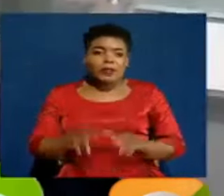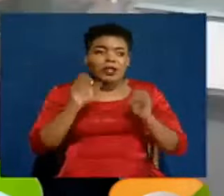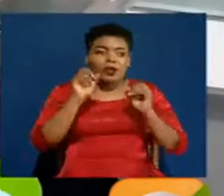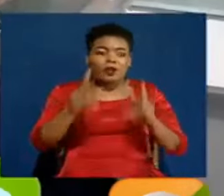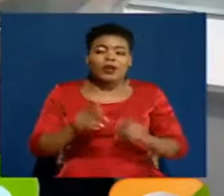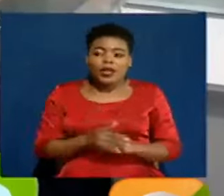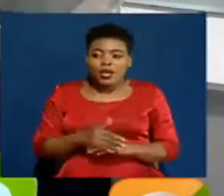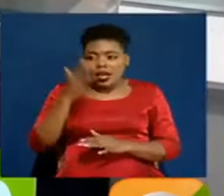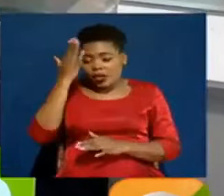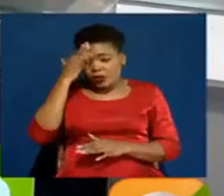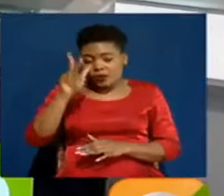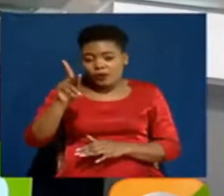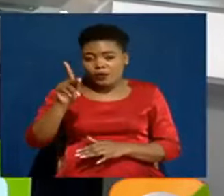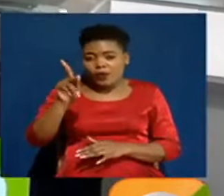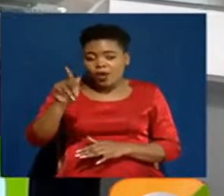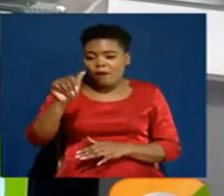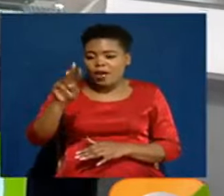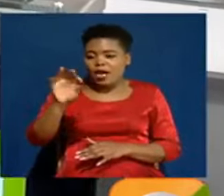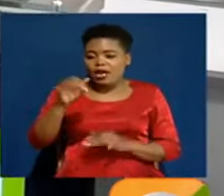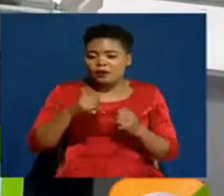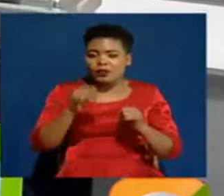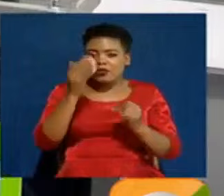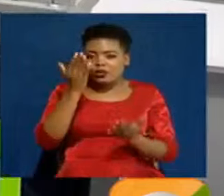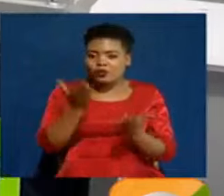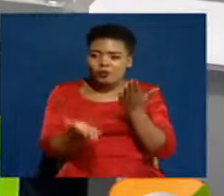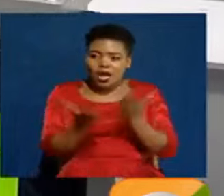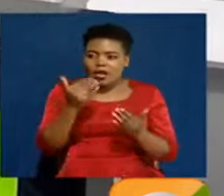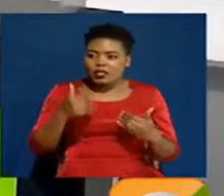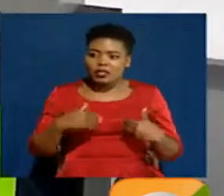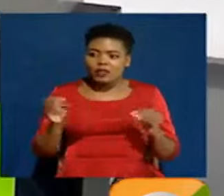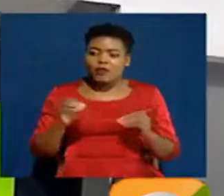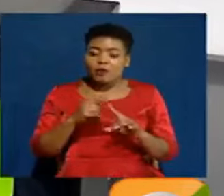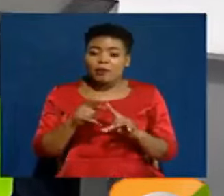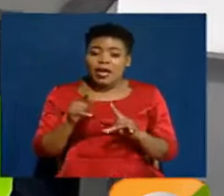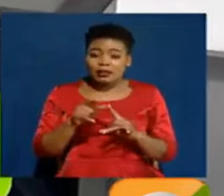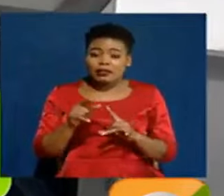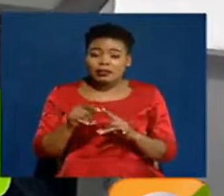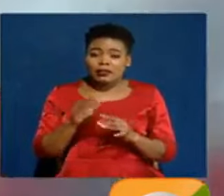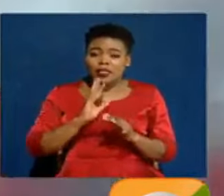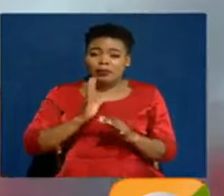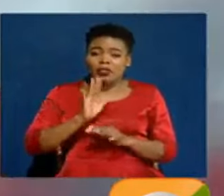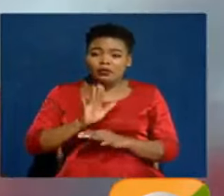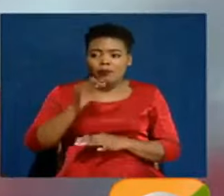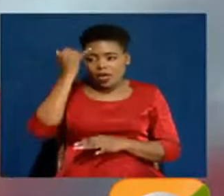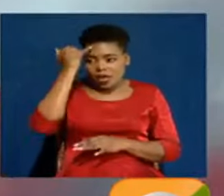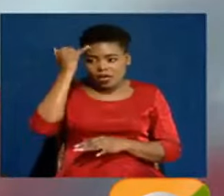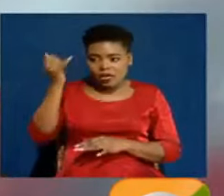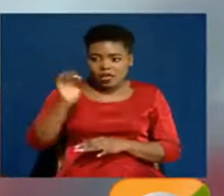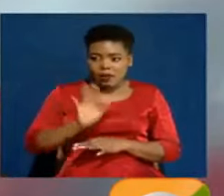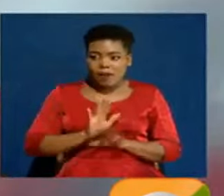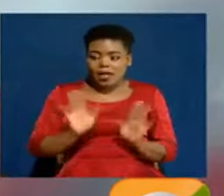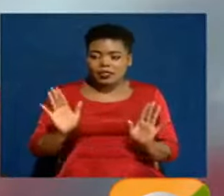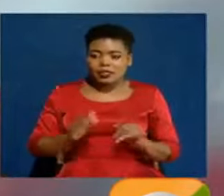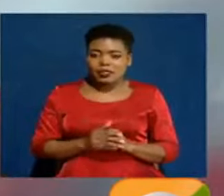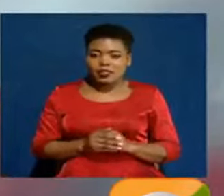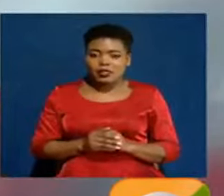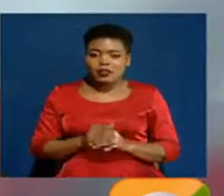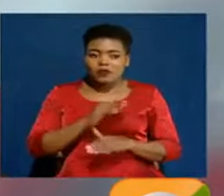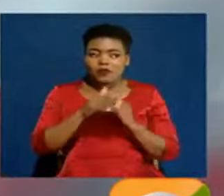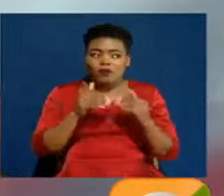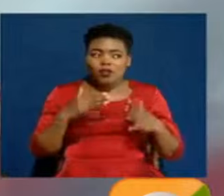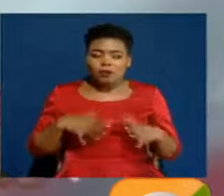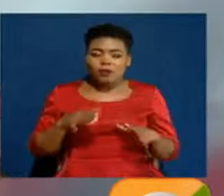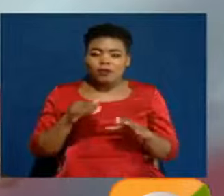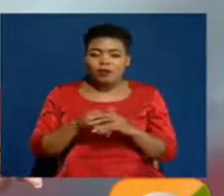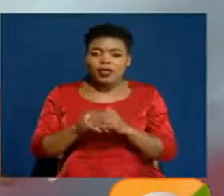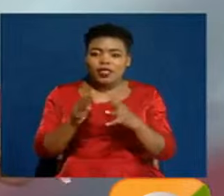Although she did try to strike a balance on several issues, she came out, in my opinion, clearly on the Ukraine situation. Of course, Russia, for everybody in the